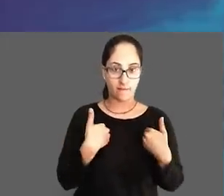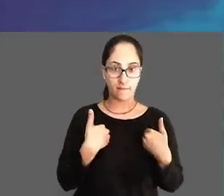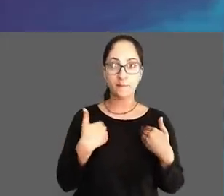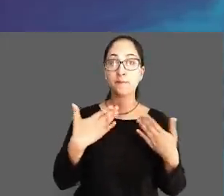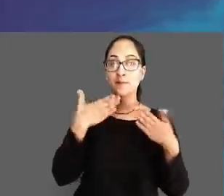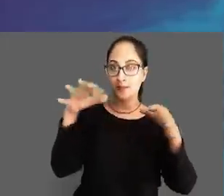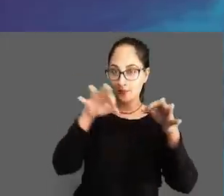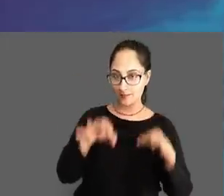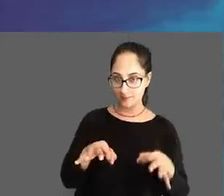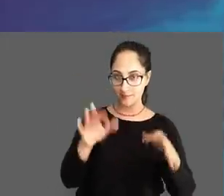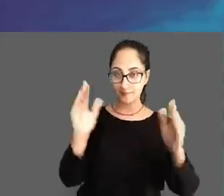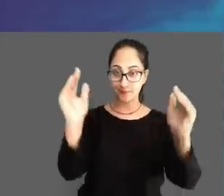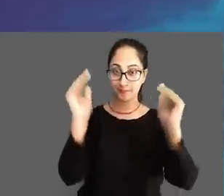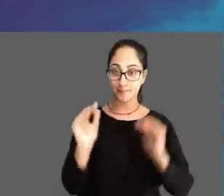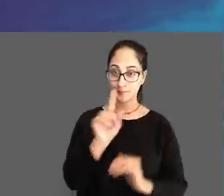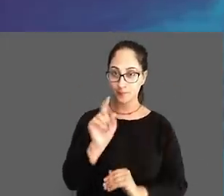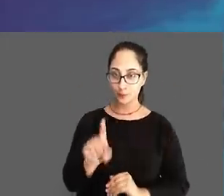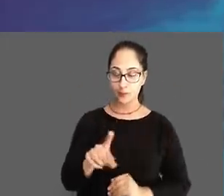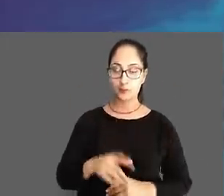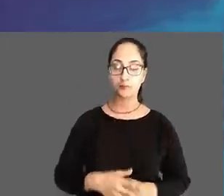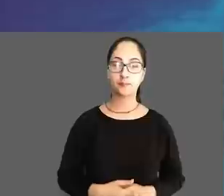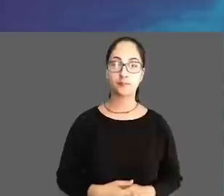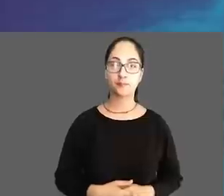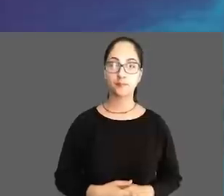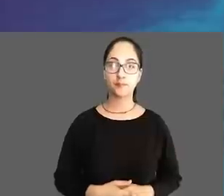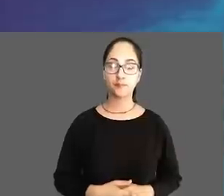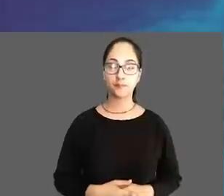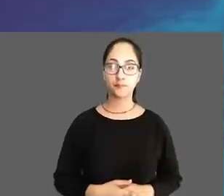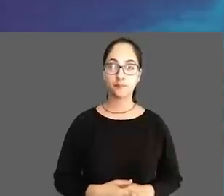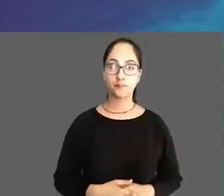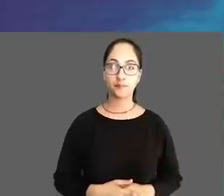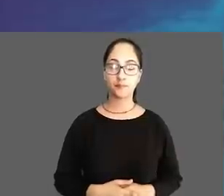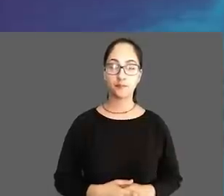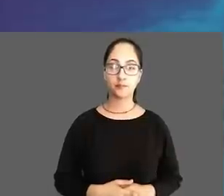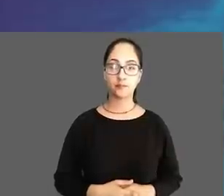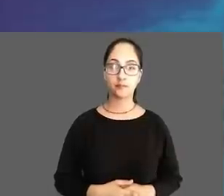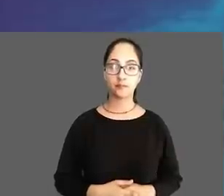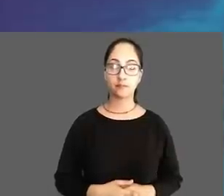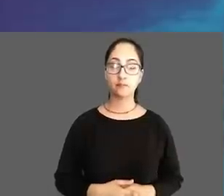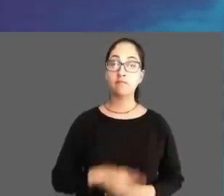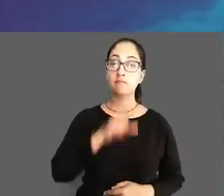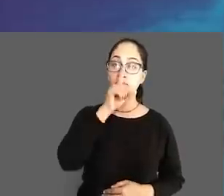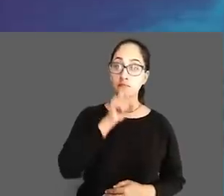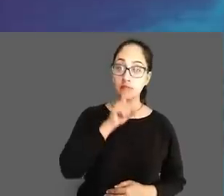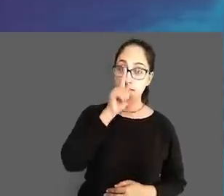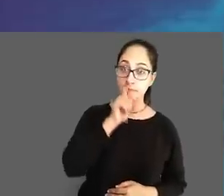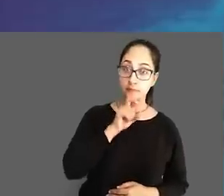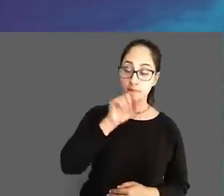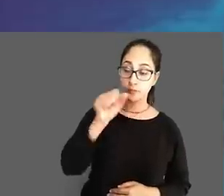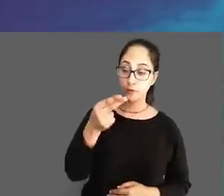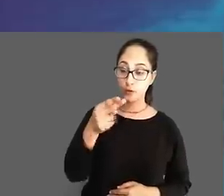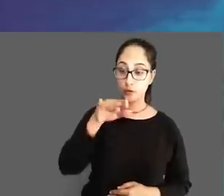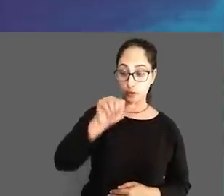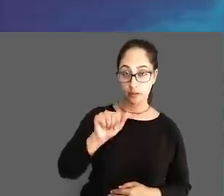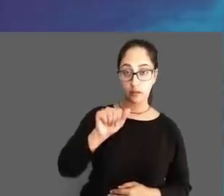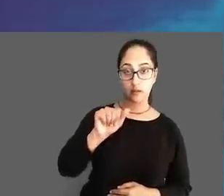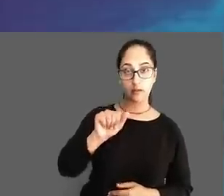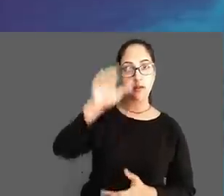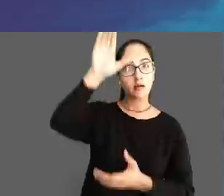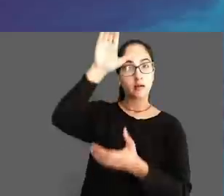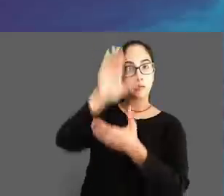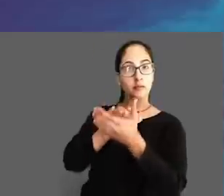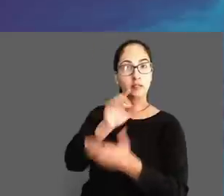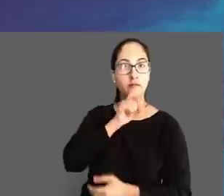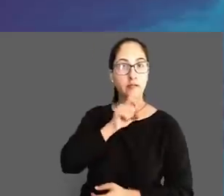Since Ismailis and other Shias believe that the Imams are successors to the Prophet Muhammad, does that mean your Imam is